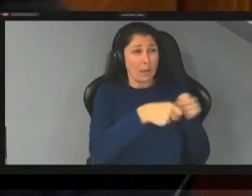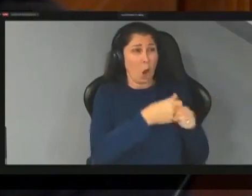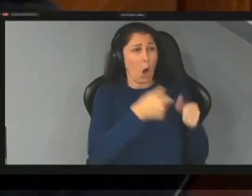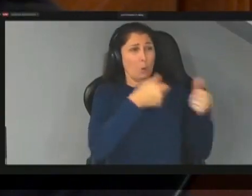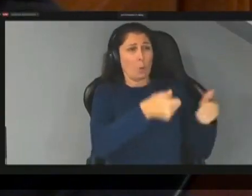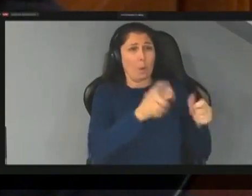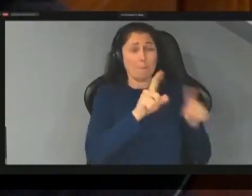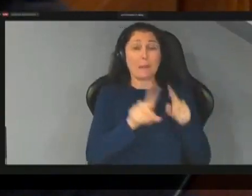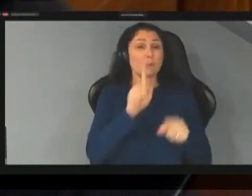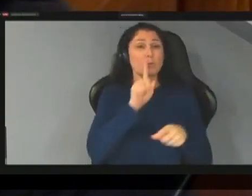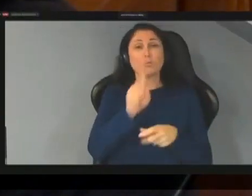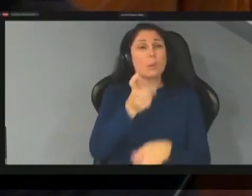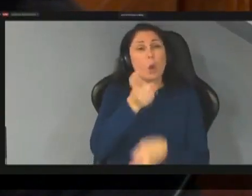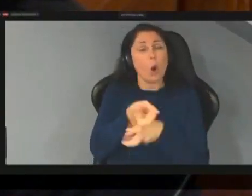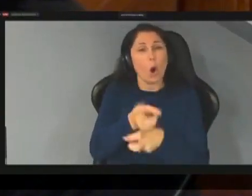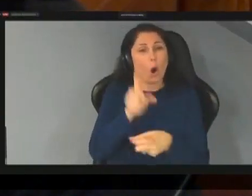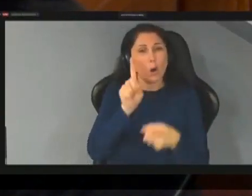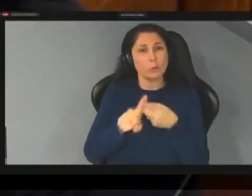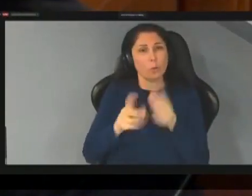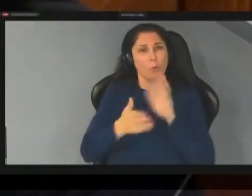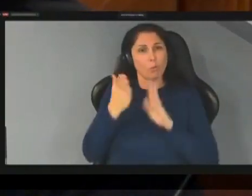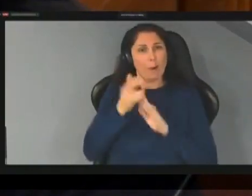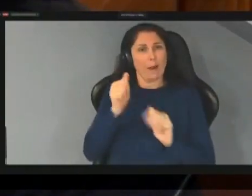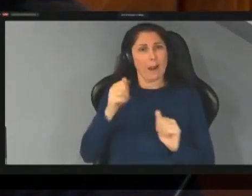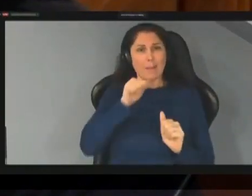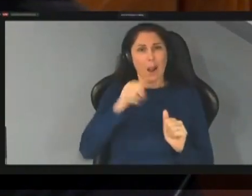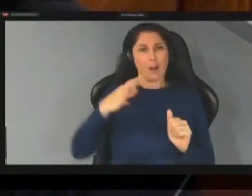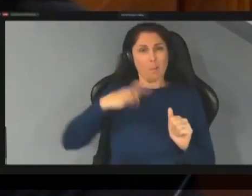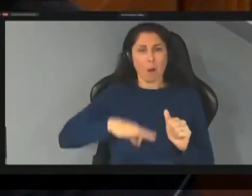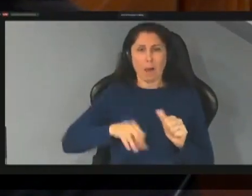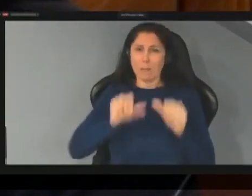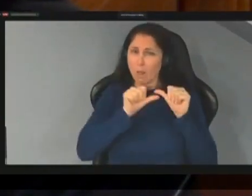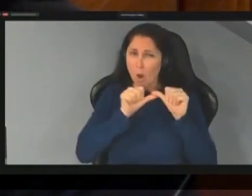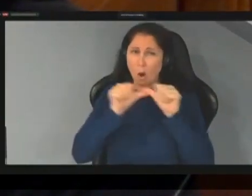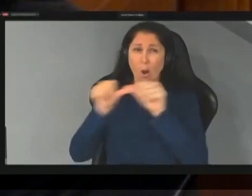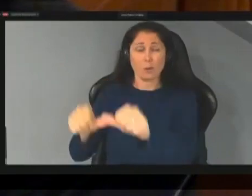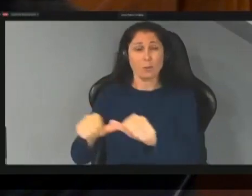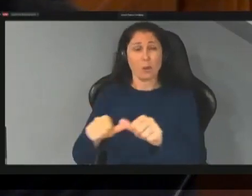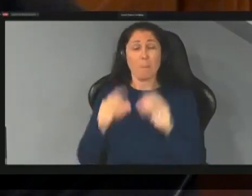long term. It's very, very difficult, and you've got to be personally